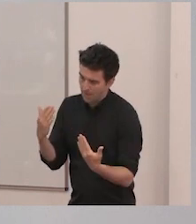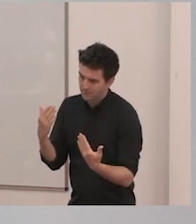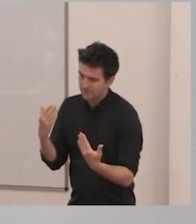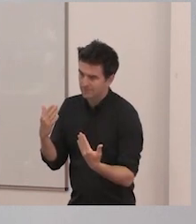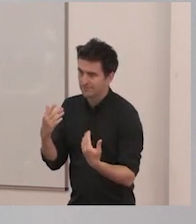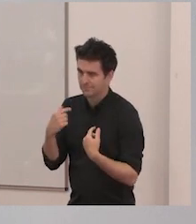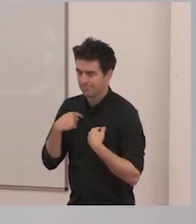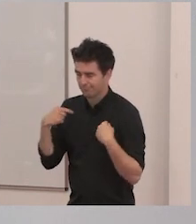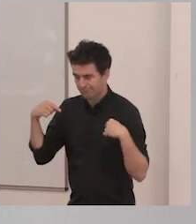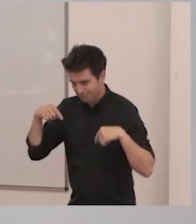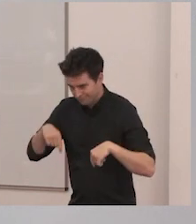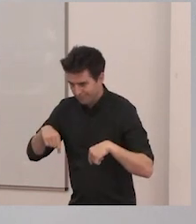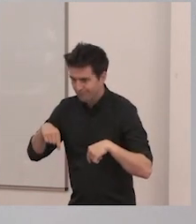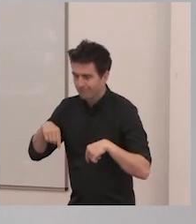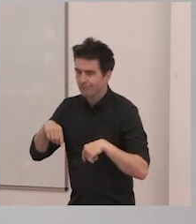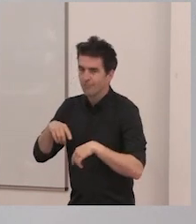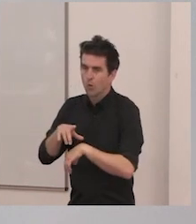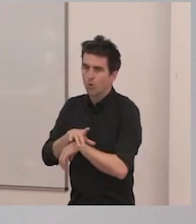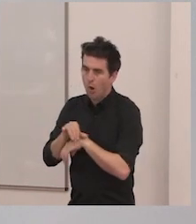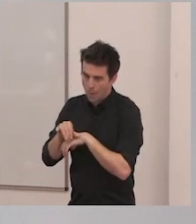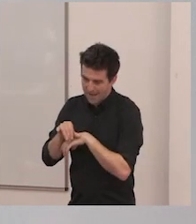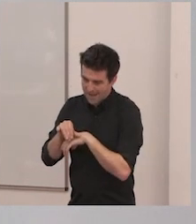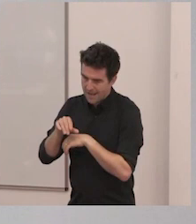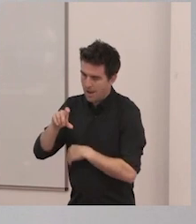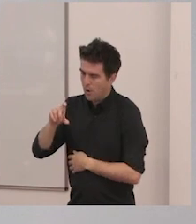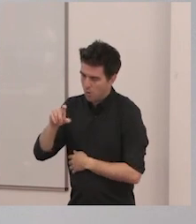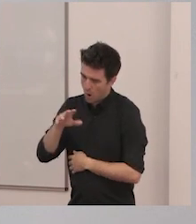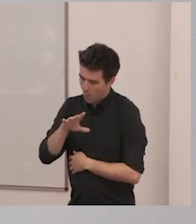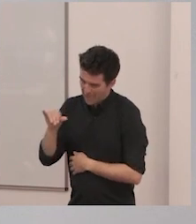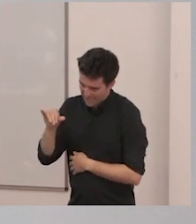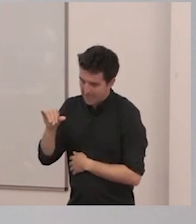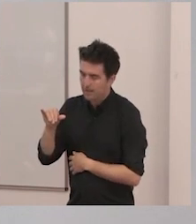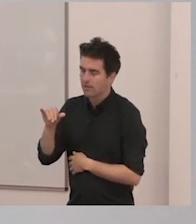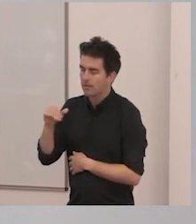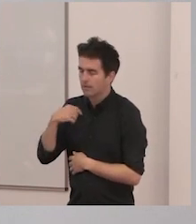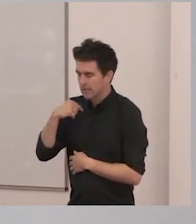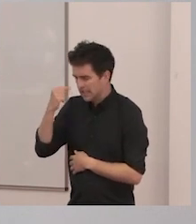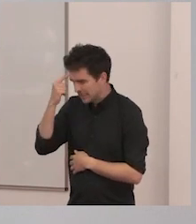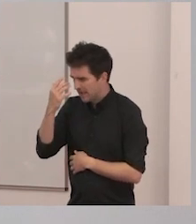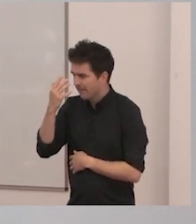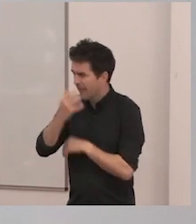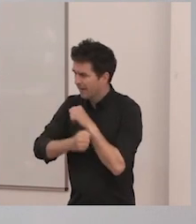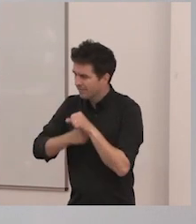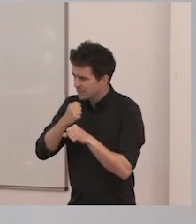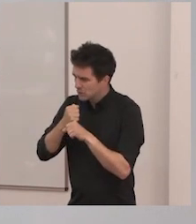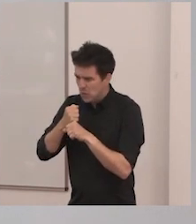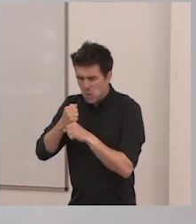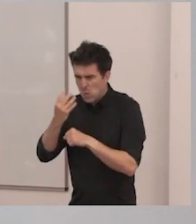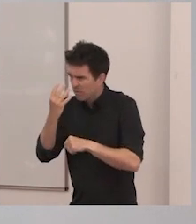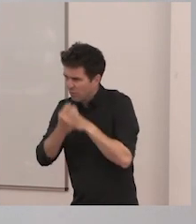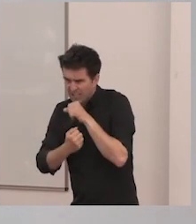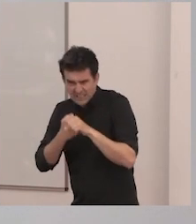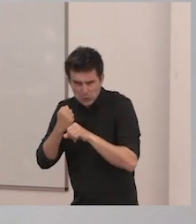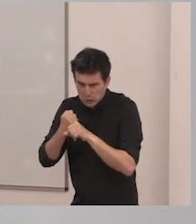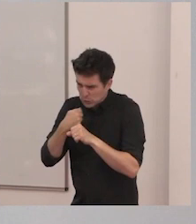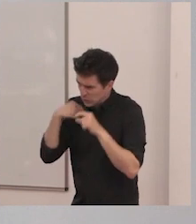And it's really good to be back and to see it so well attended, and to know that there is the ability for people to be joining